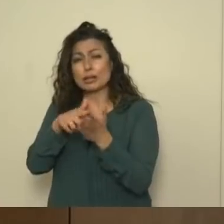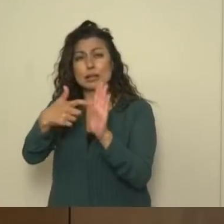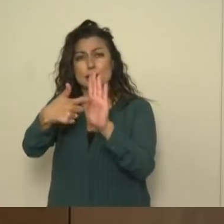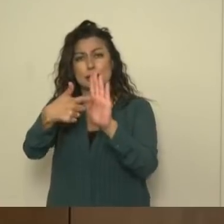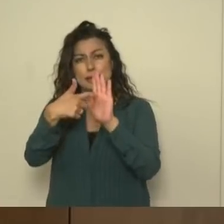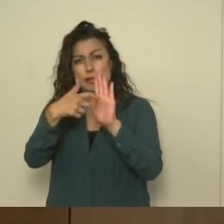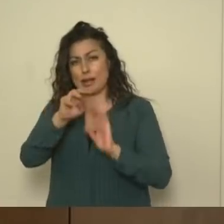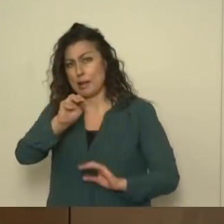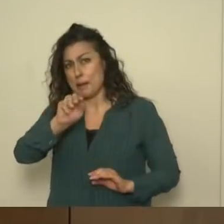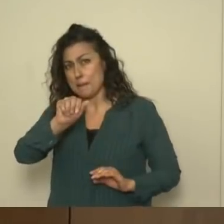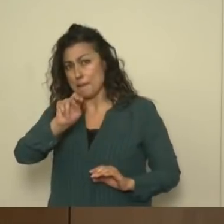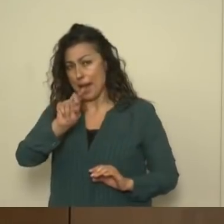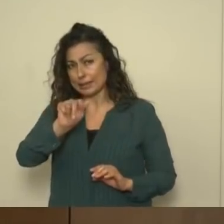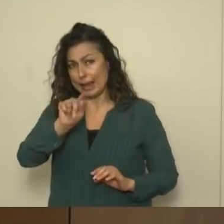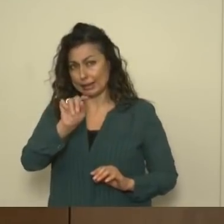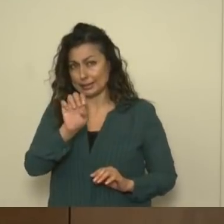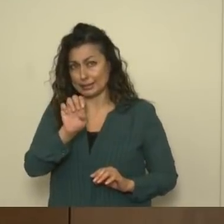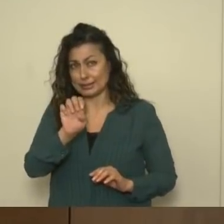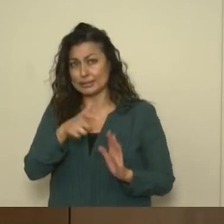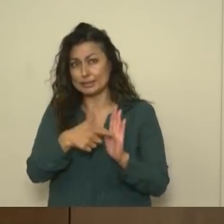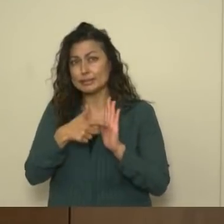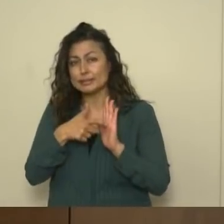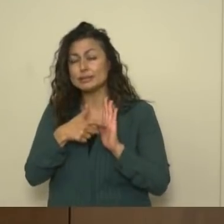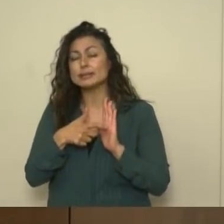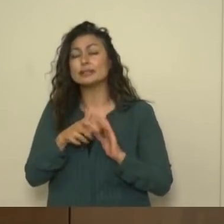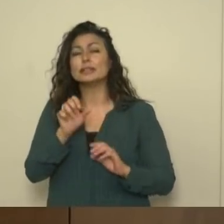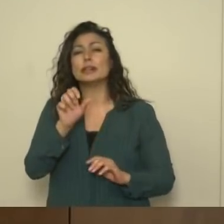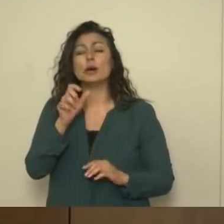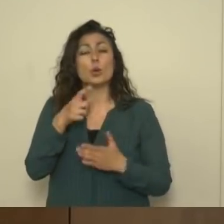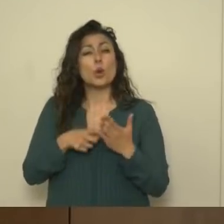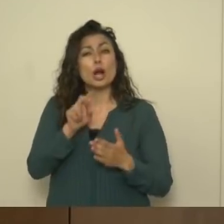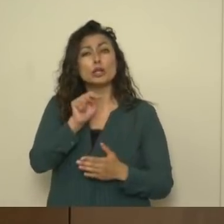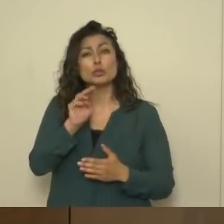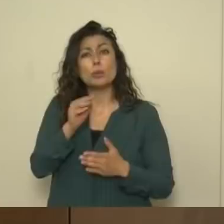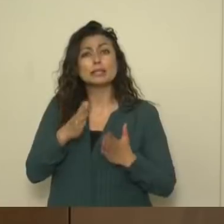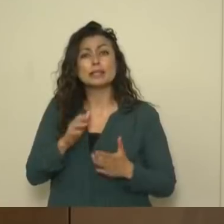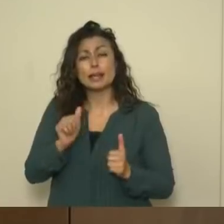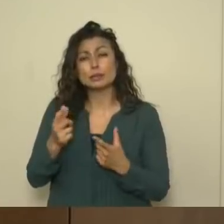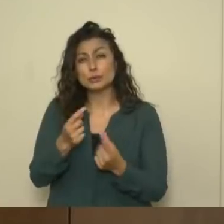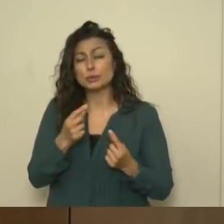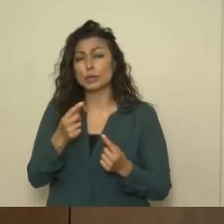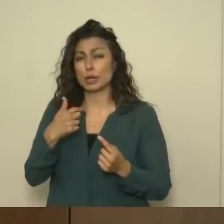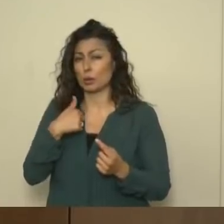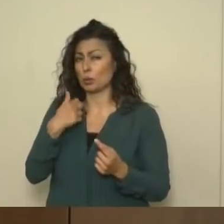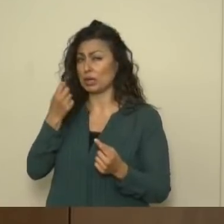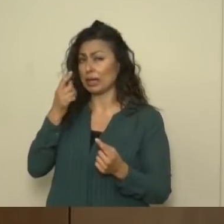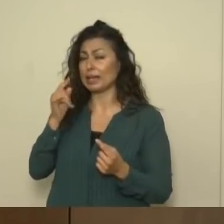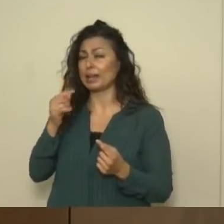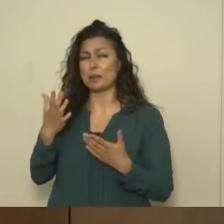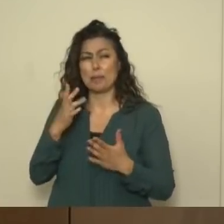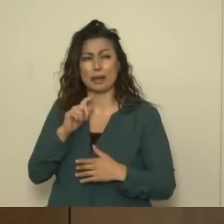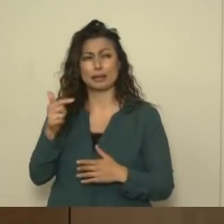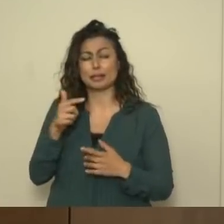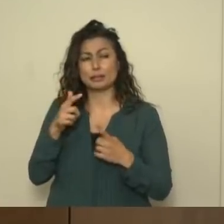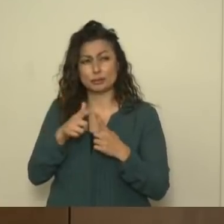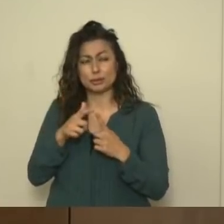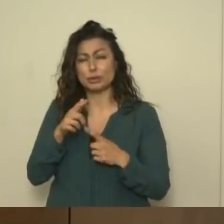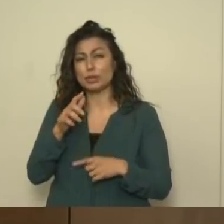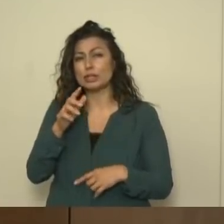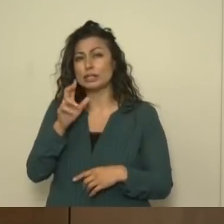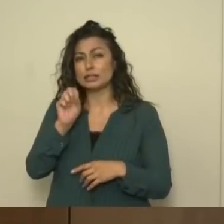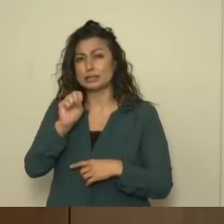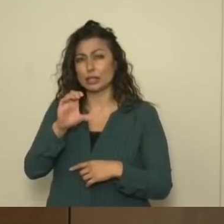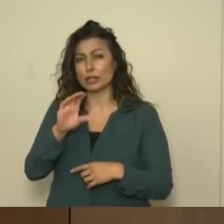mandate. So here's what New Mexicans can do. We're getting, and I might go to Secretary Kinney, we're getting